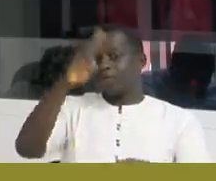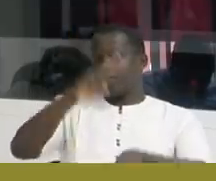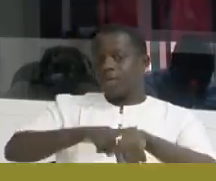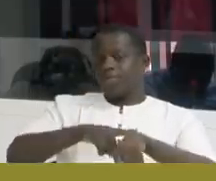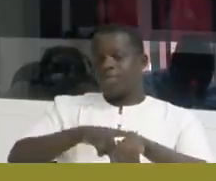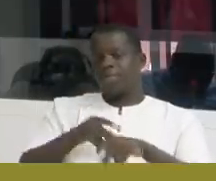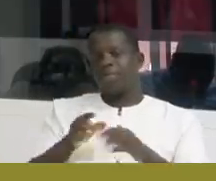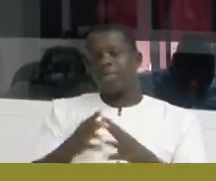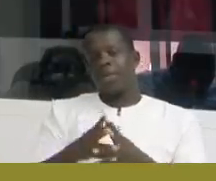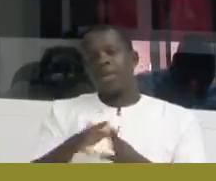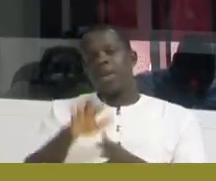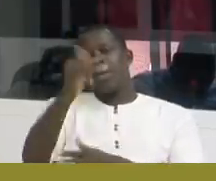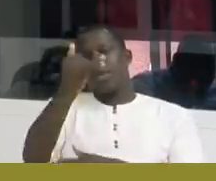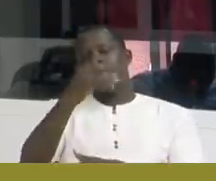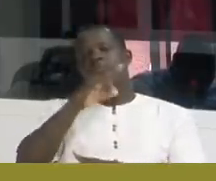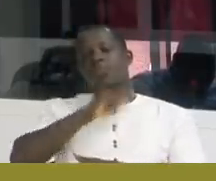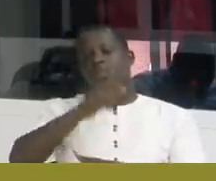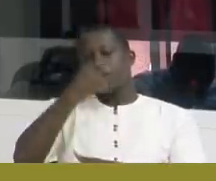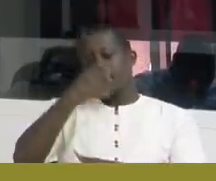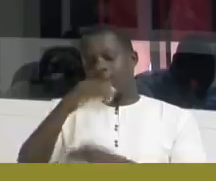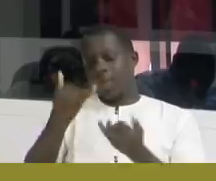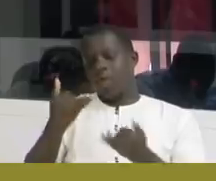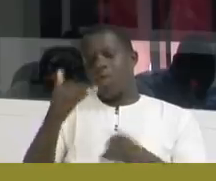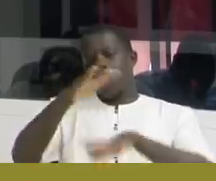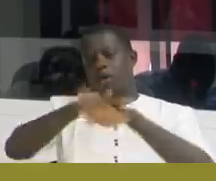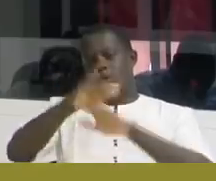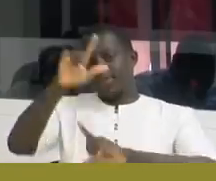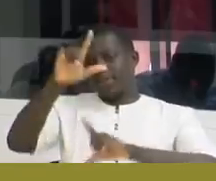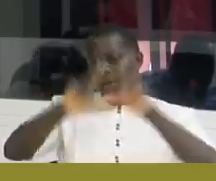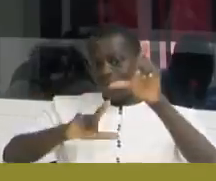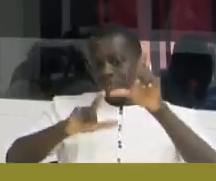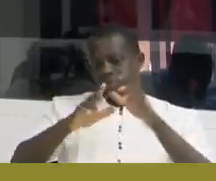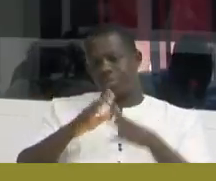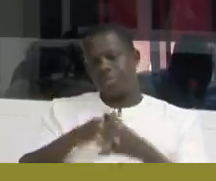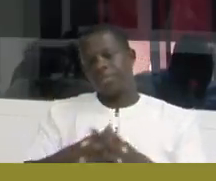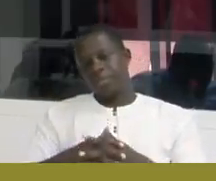Mr. Sighateh, yes, sir. At this stage,